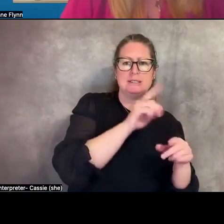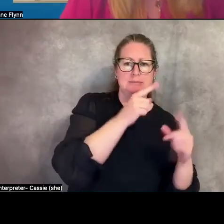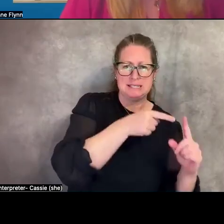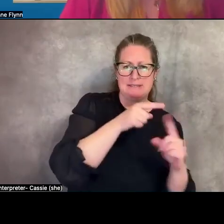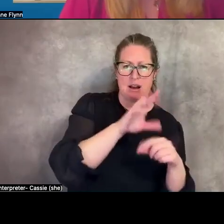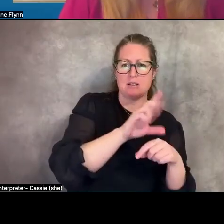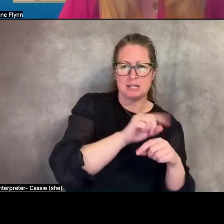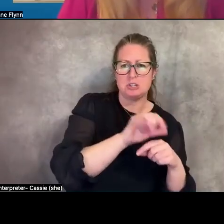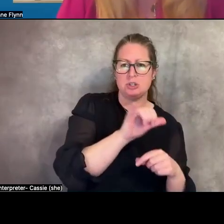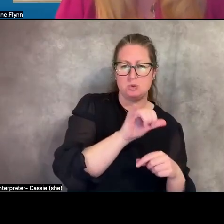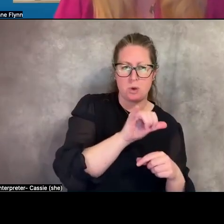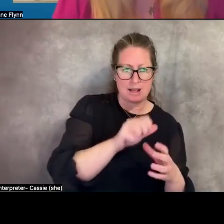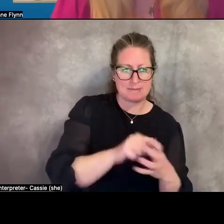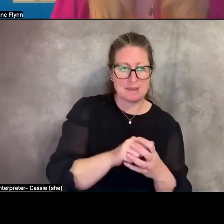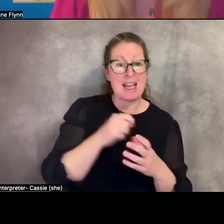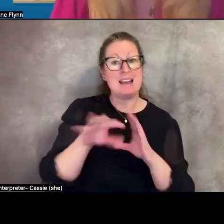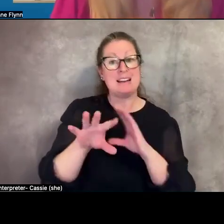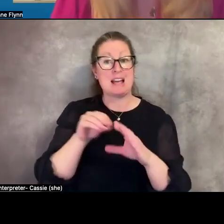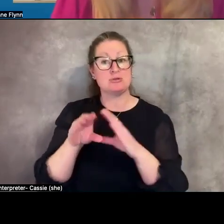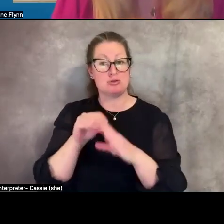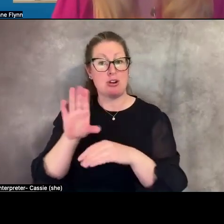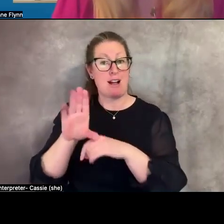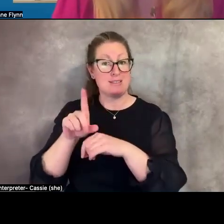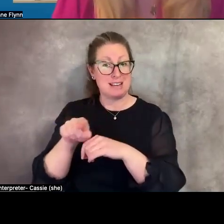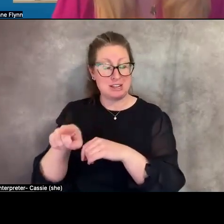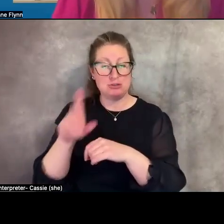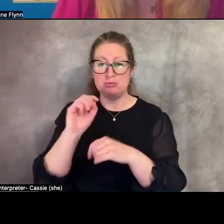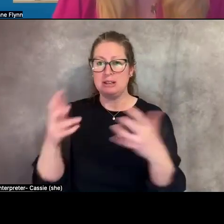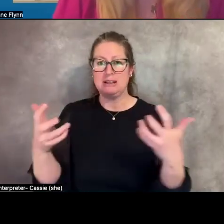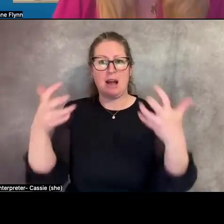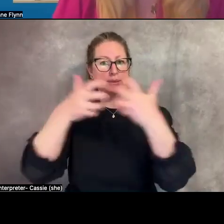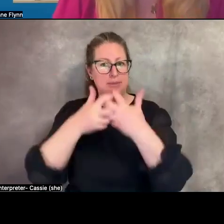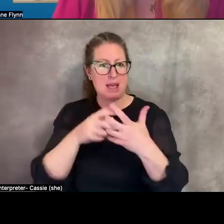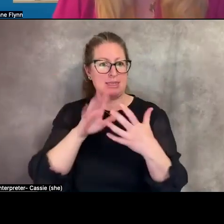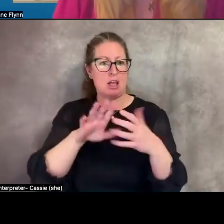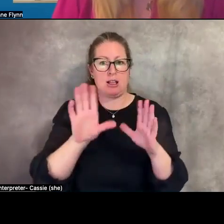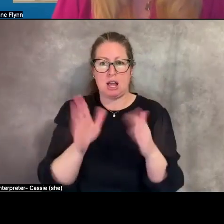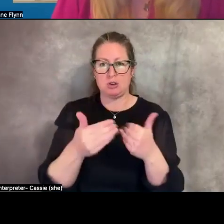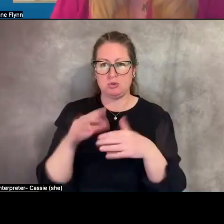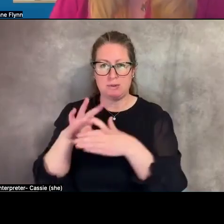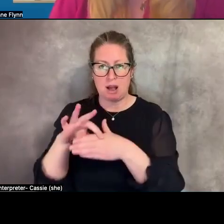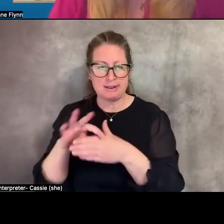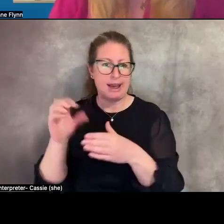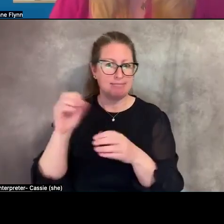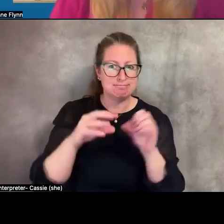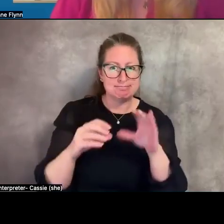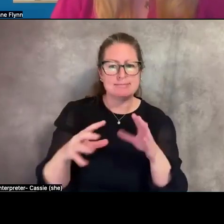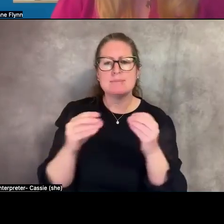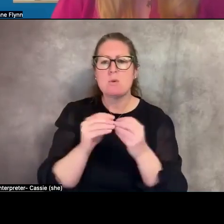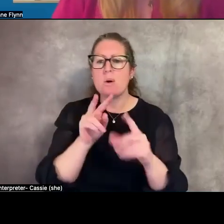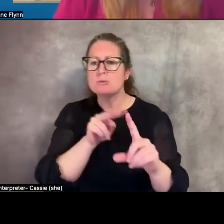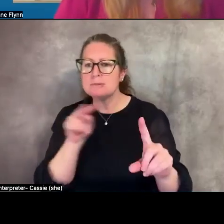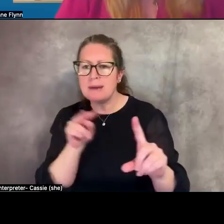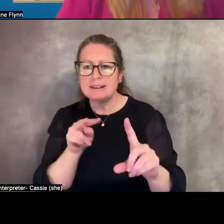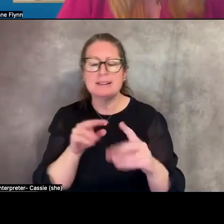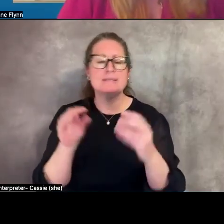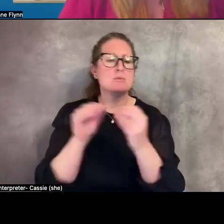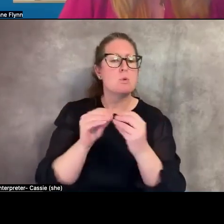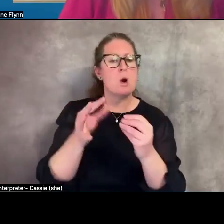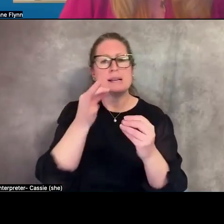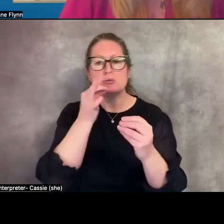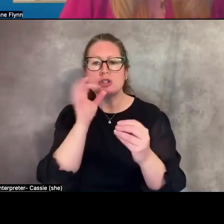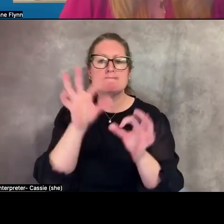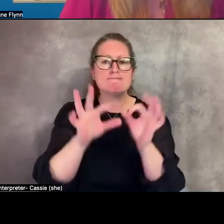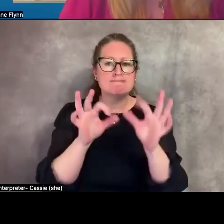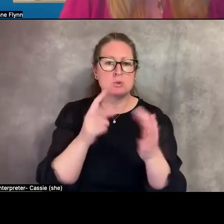consultation. External consultations complemented the classroom content, adding additional perspective and expertise to support